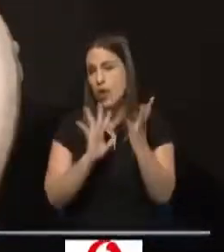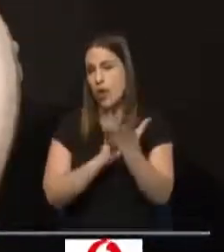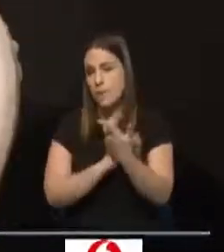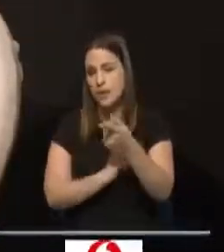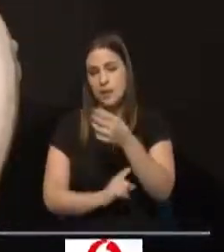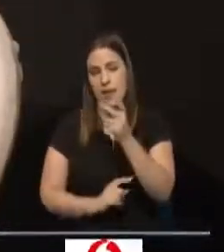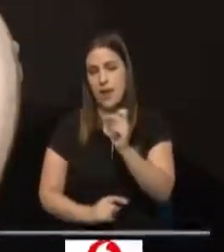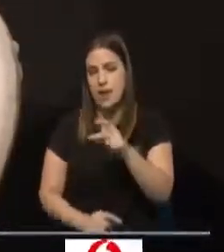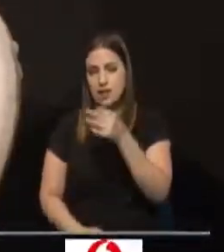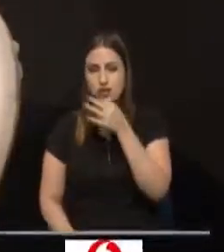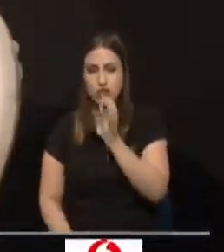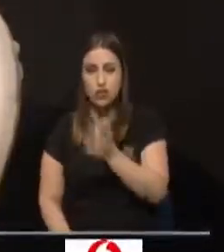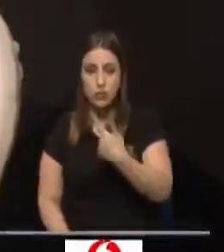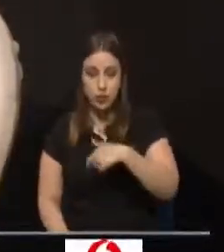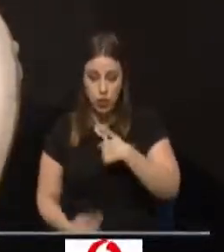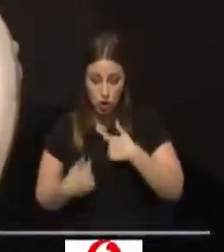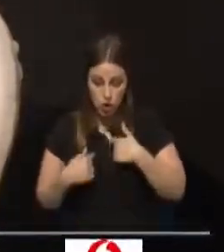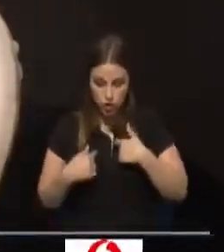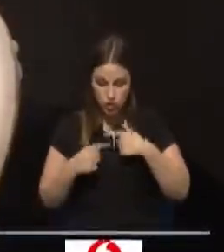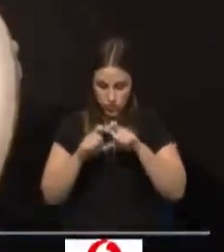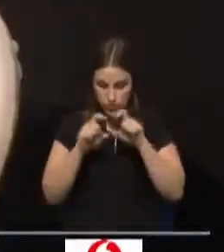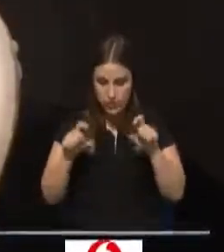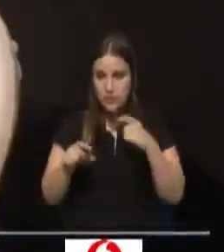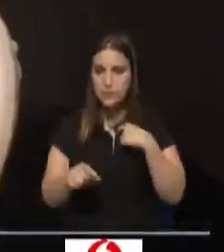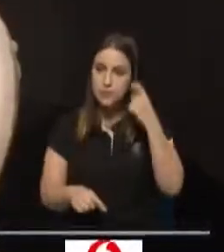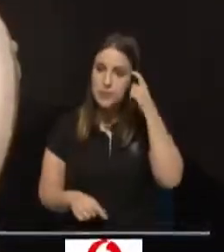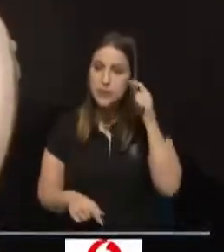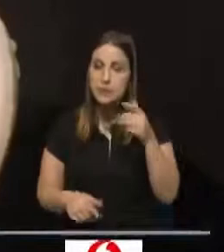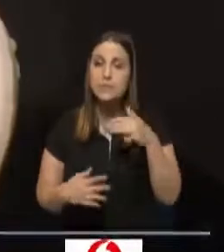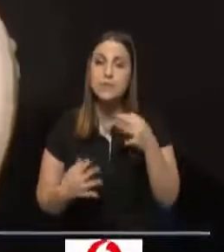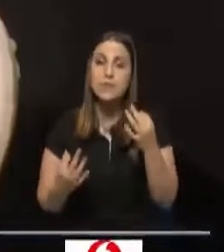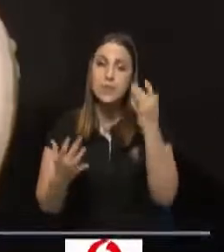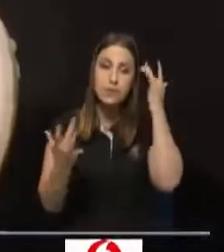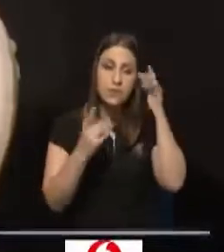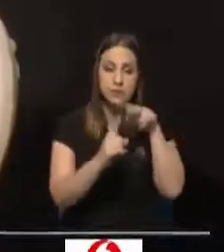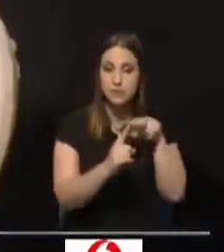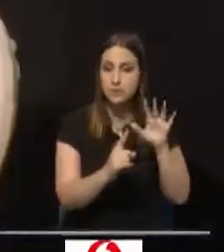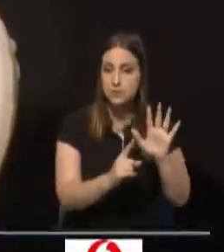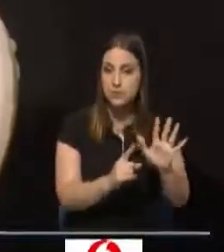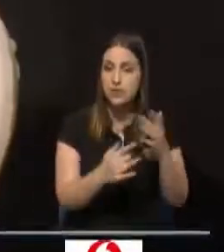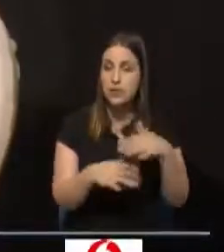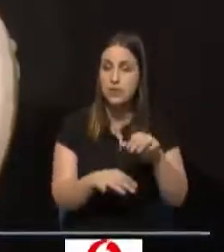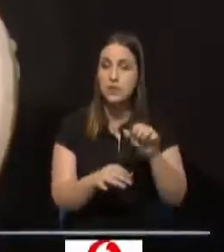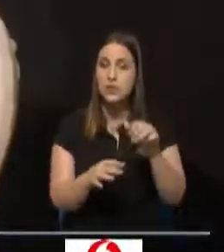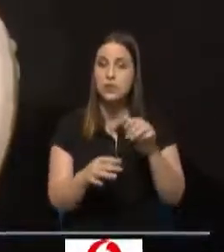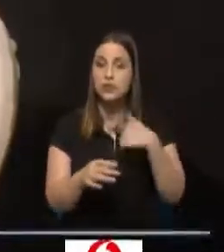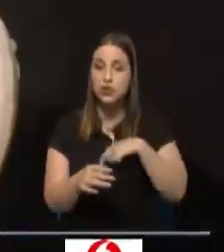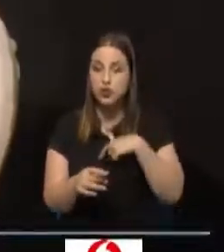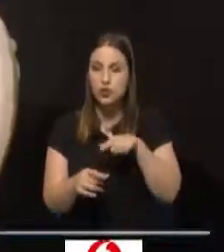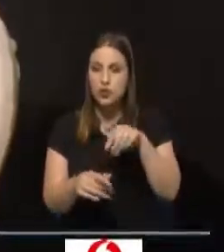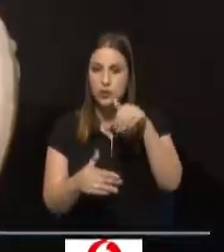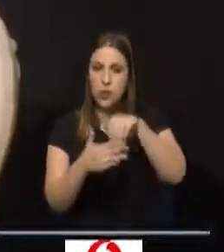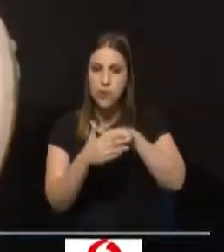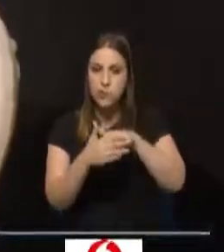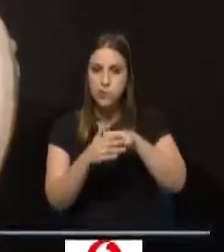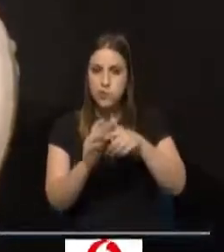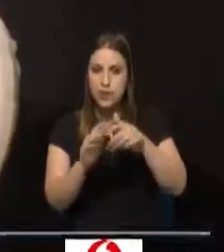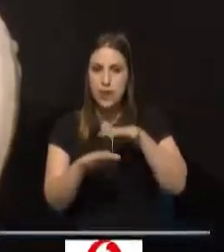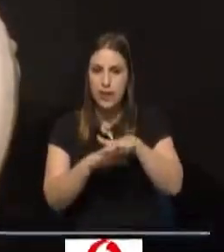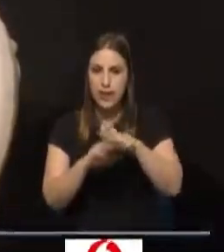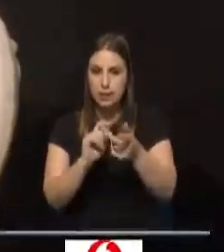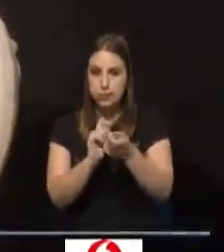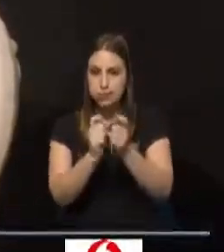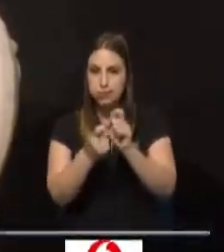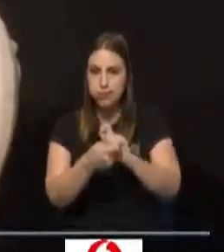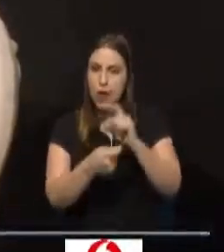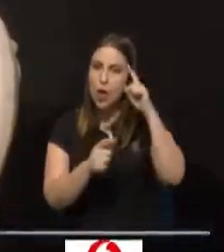area of the environment, and as already talking about this. But we as an organization, from a theoretical point of view, that's what we're doing, but we're